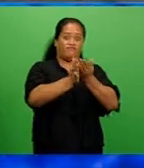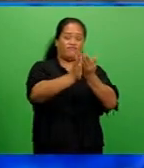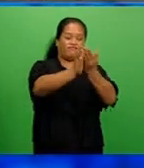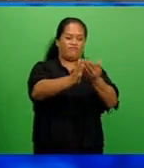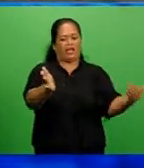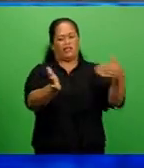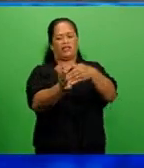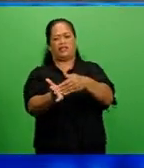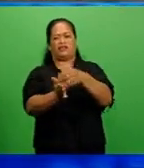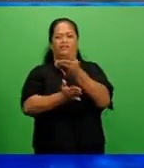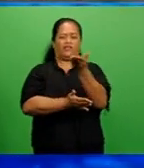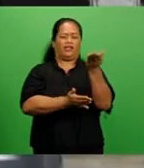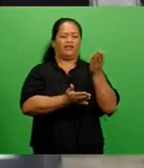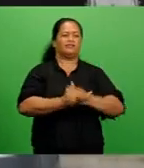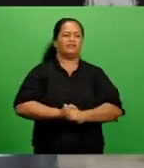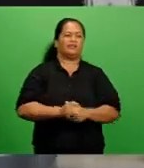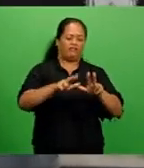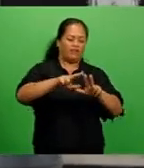with Felipe Nicaso.